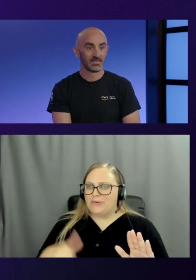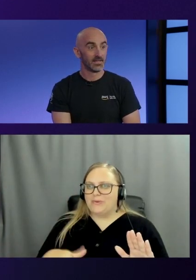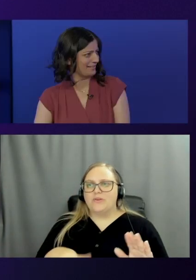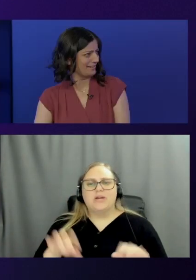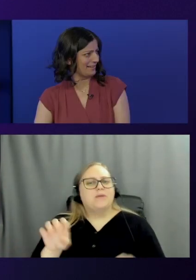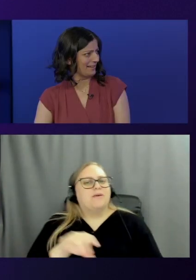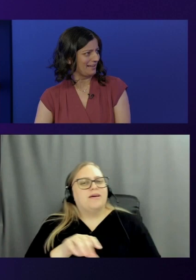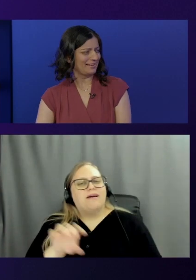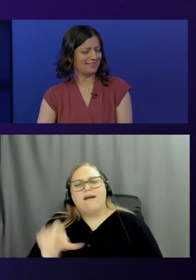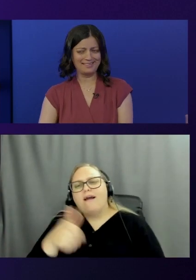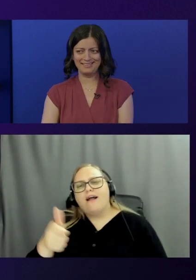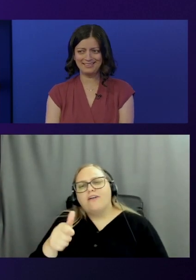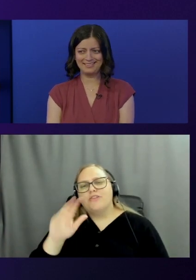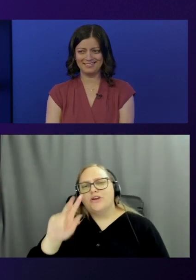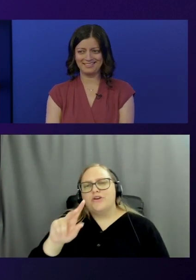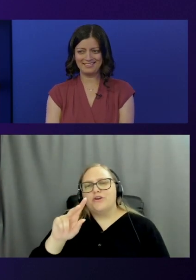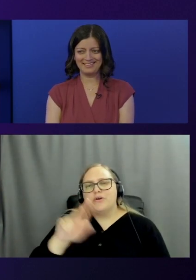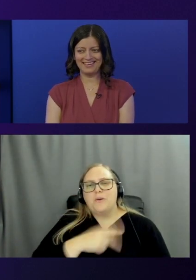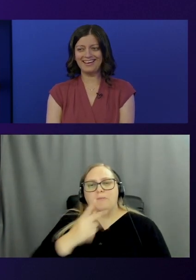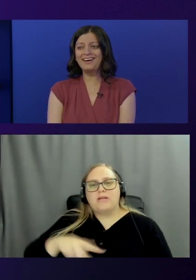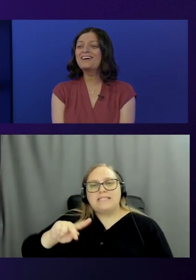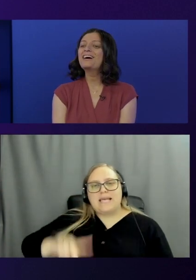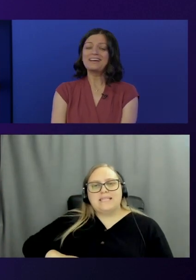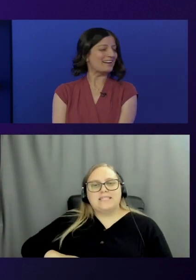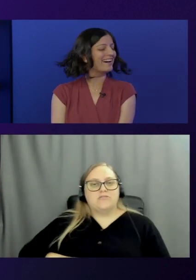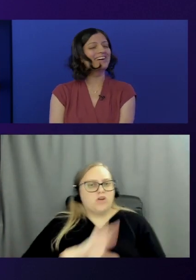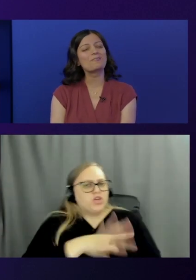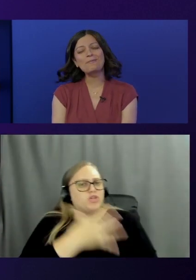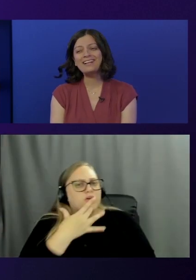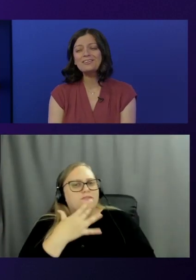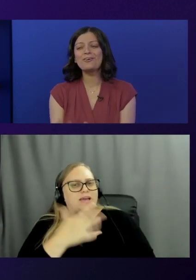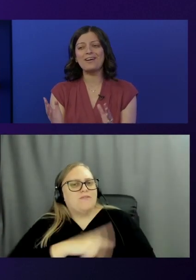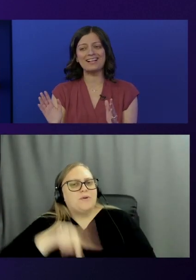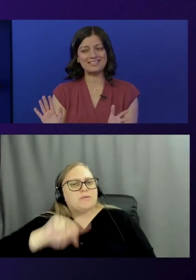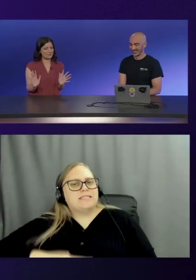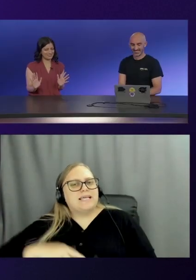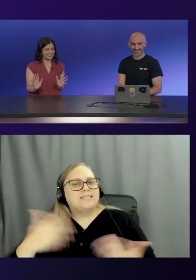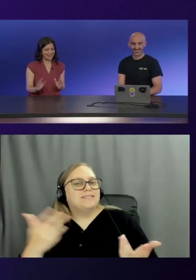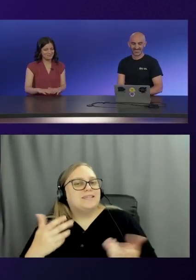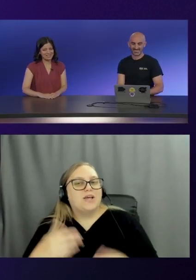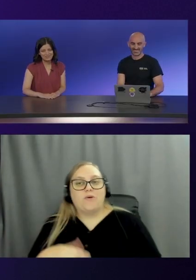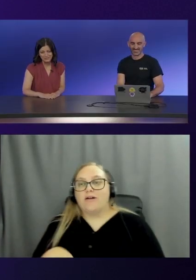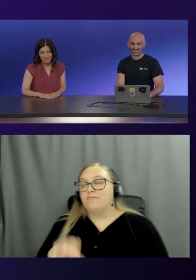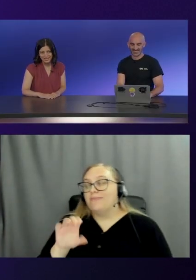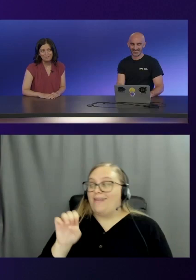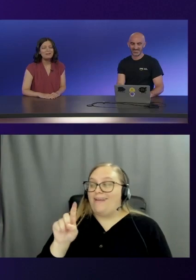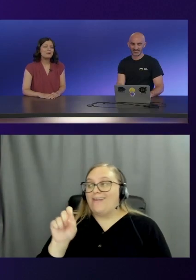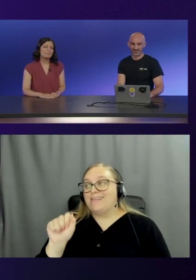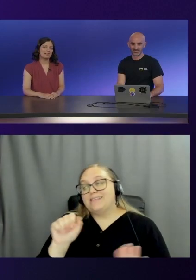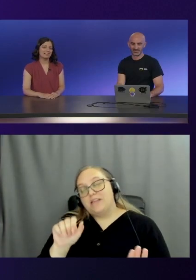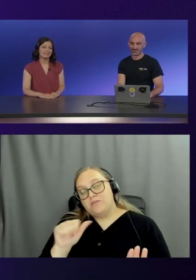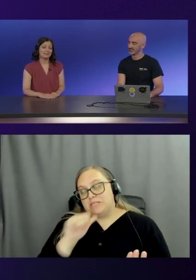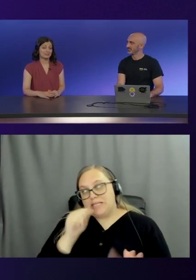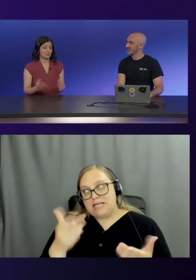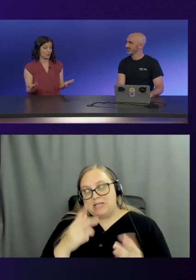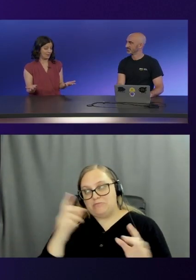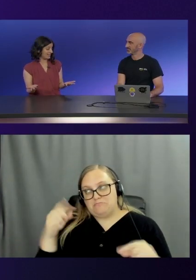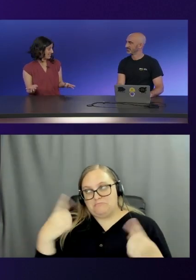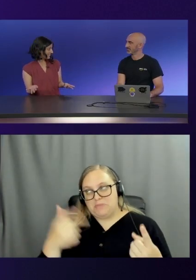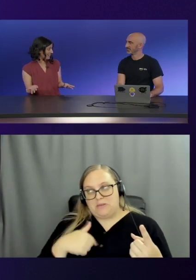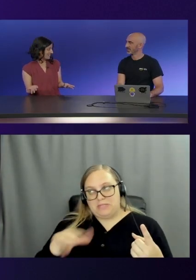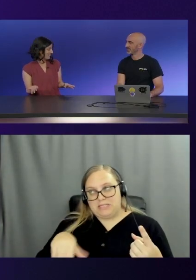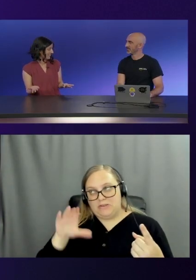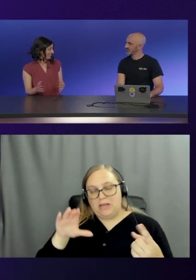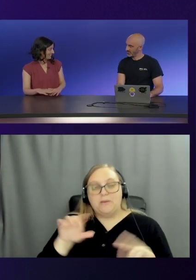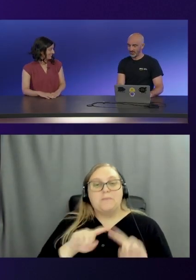princesses? Yeah, so do you have a favorite, Shruti? Well, Elsa wasn't around when I was growing up, but Snow White